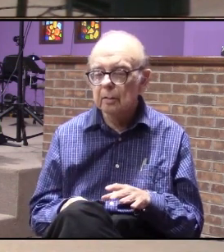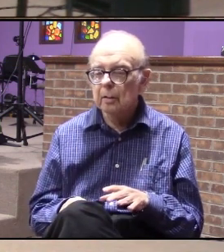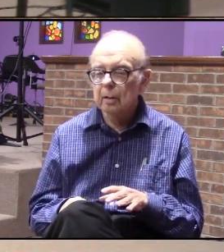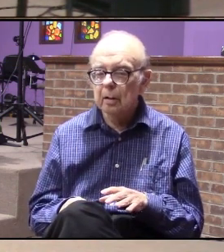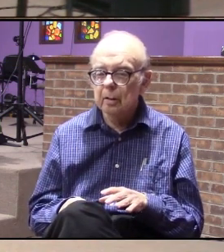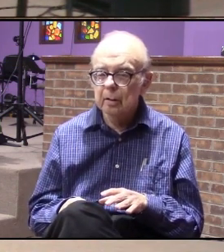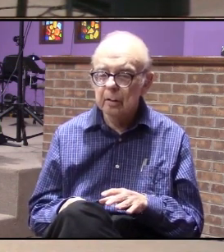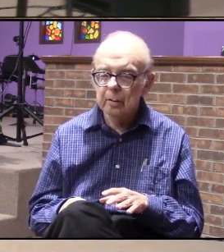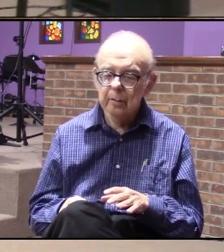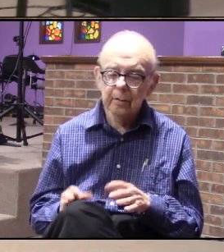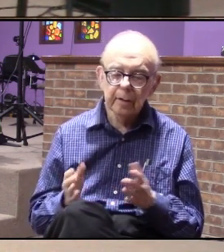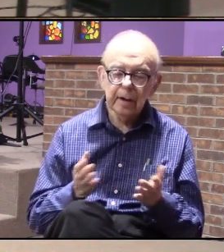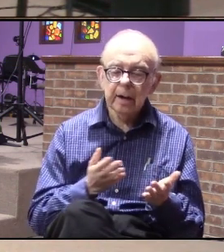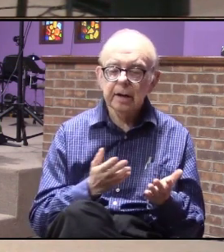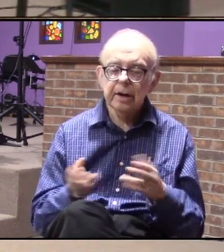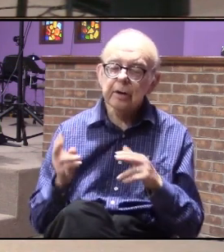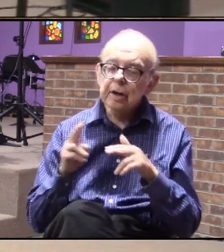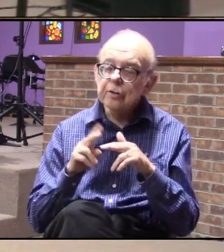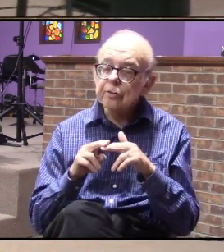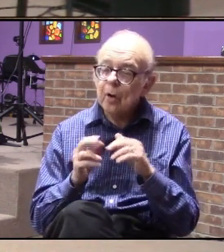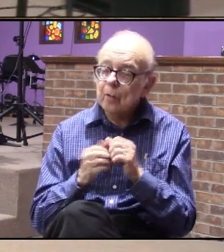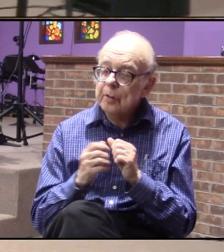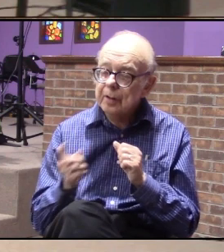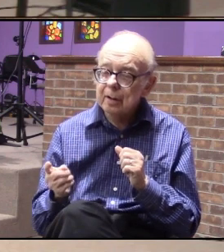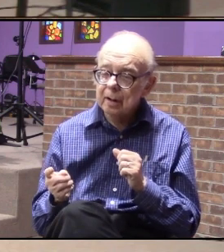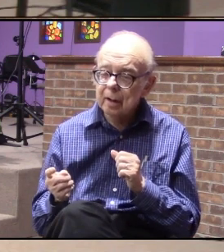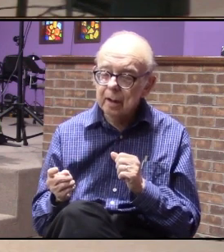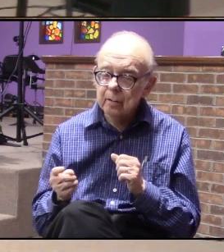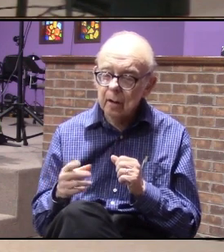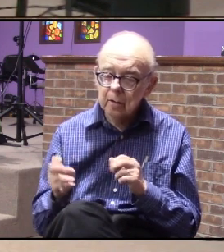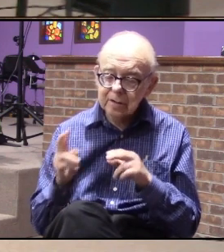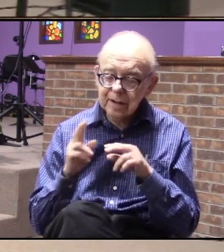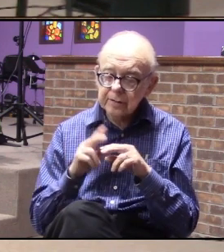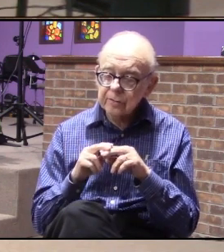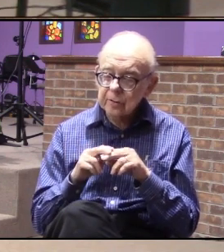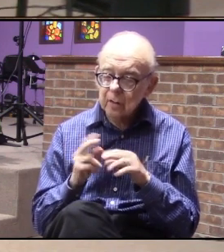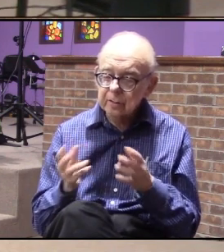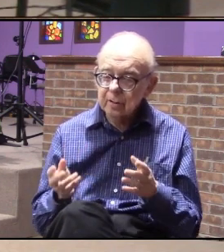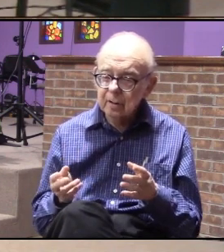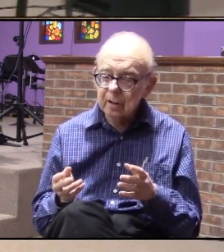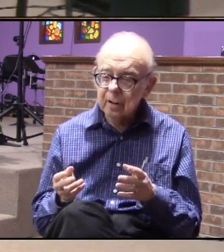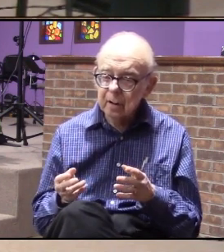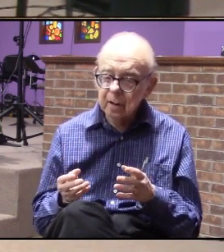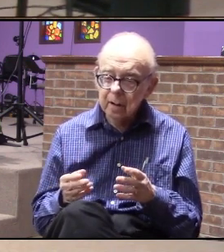they carry salt with them. And they take this salt